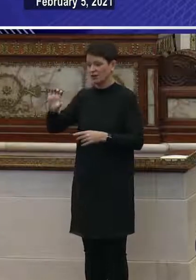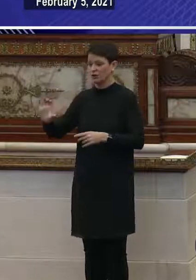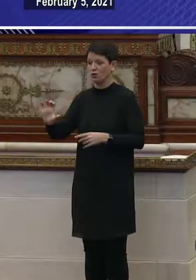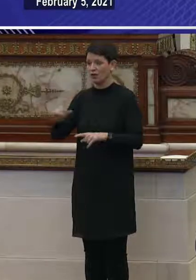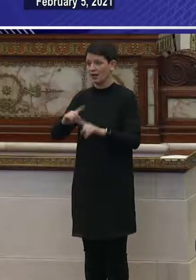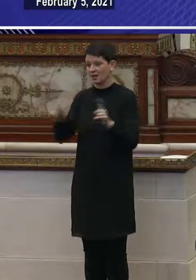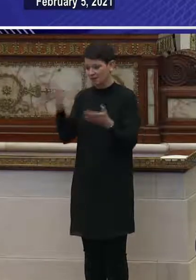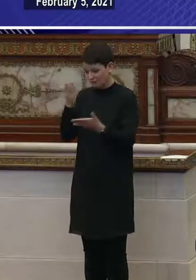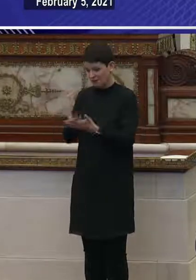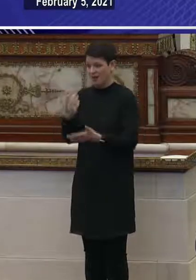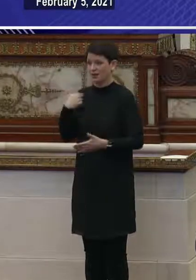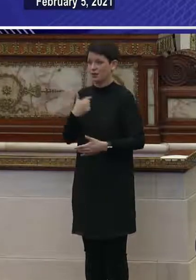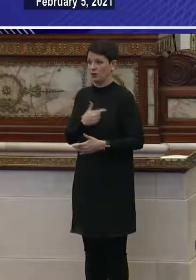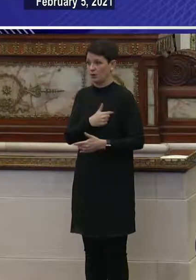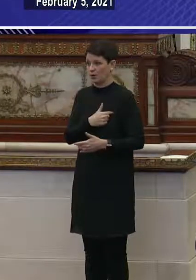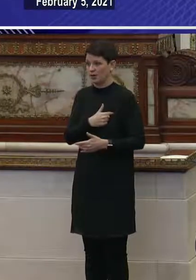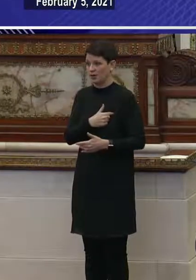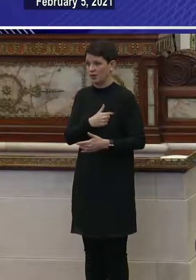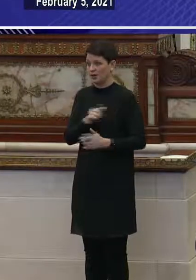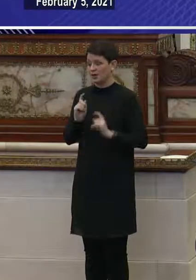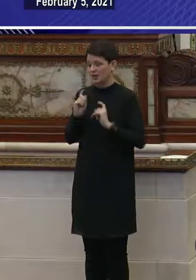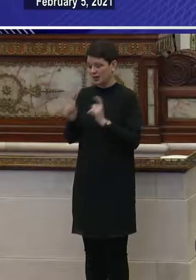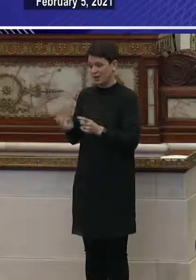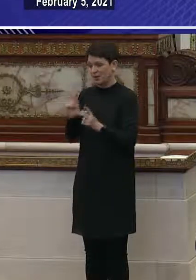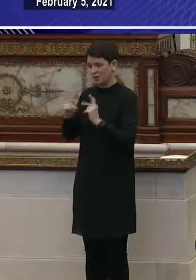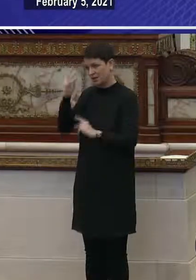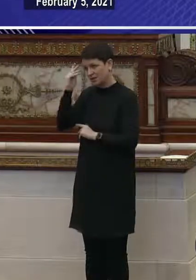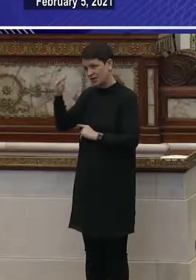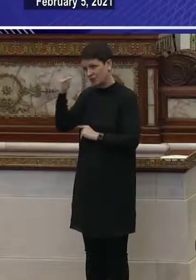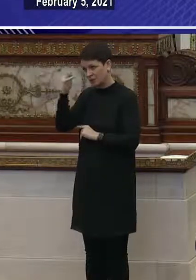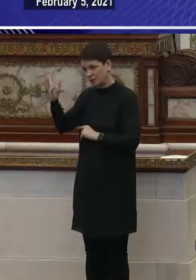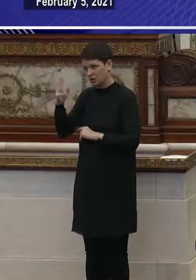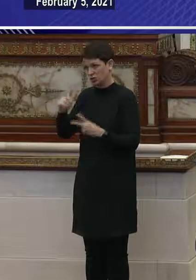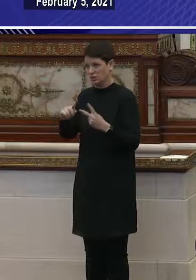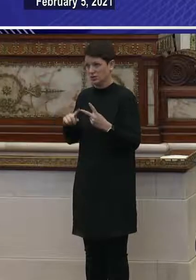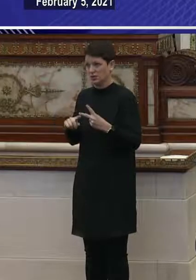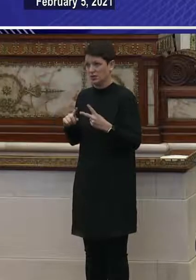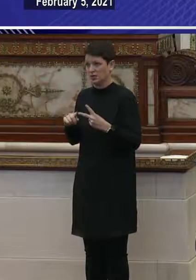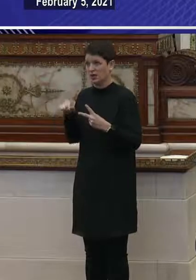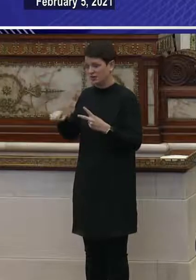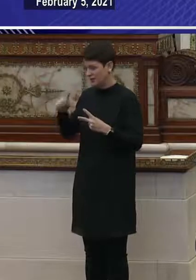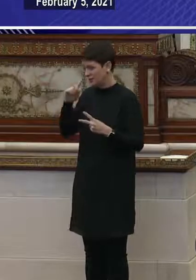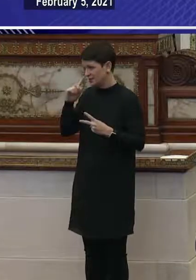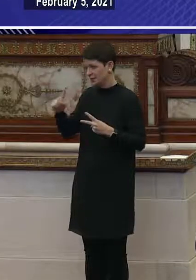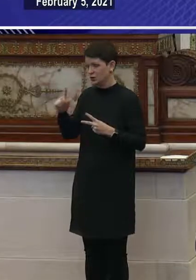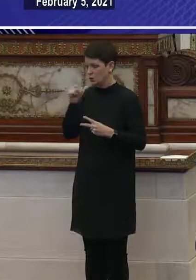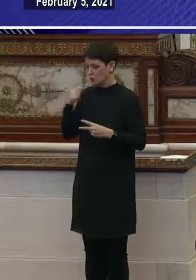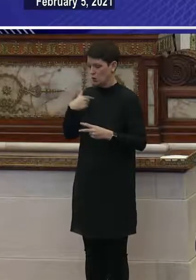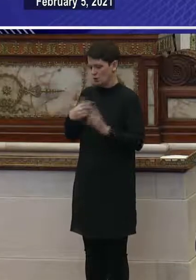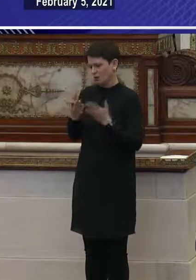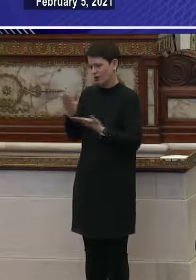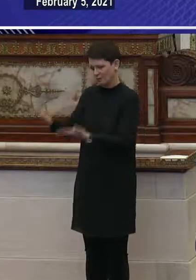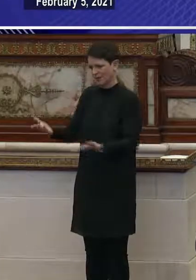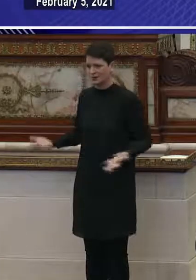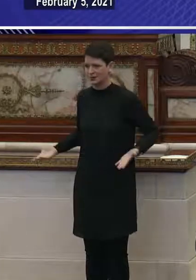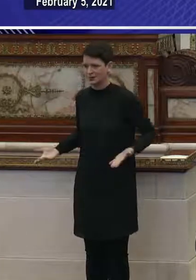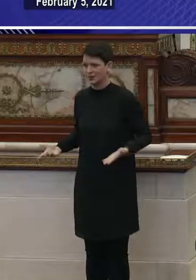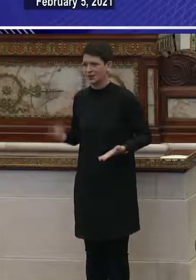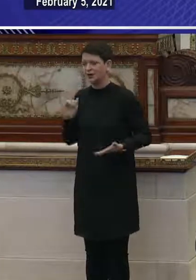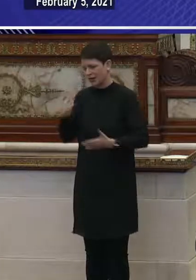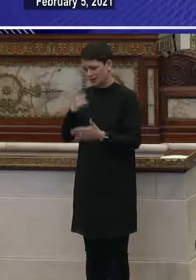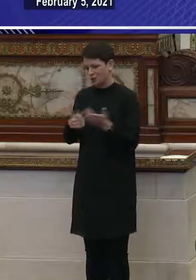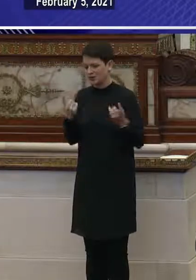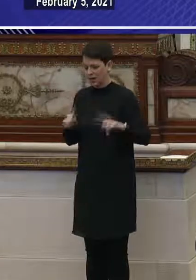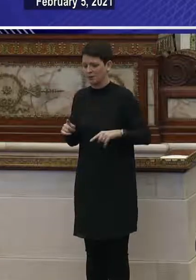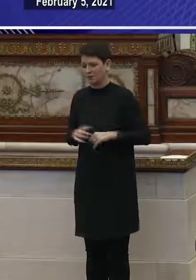and the fact that we passed on their information and said, this is who we recommend. That's essentially what